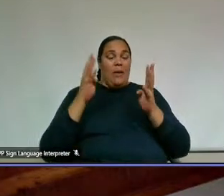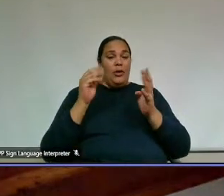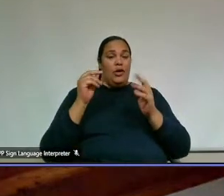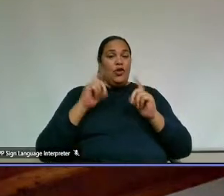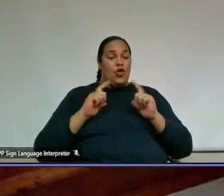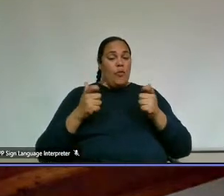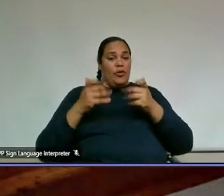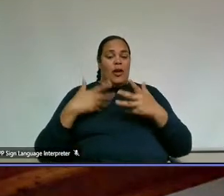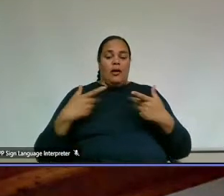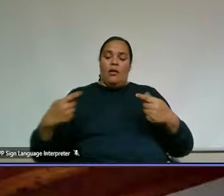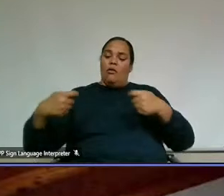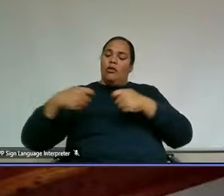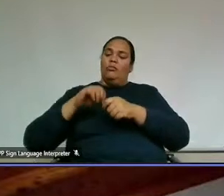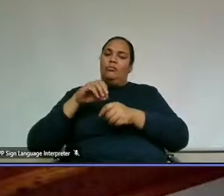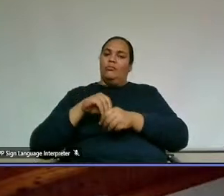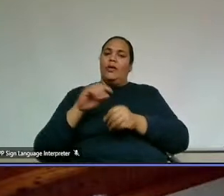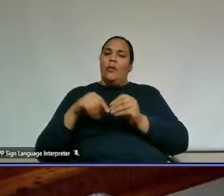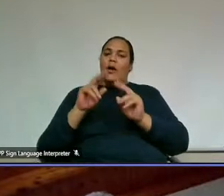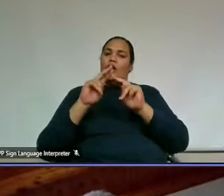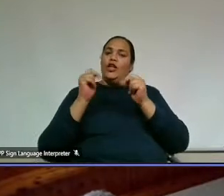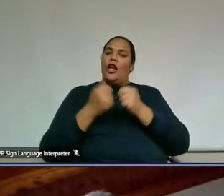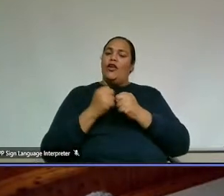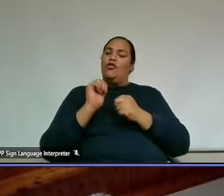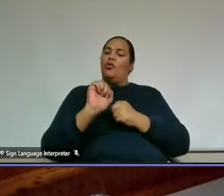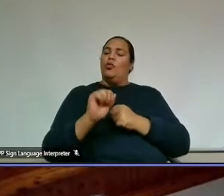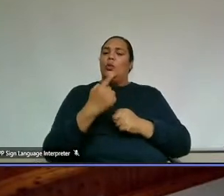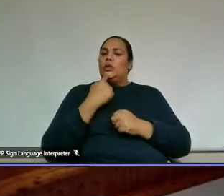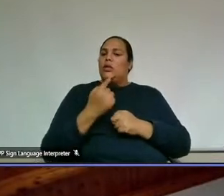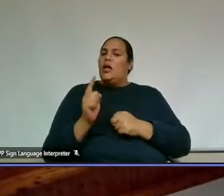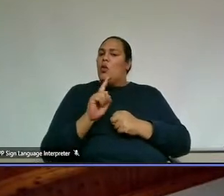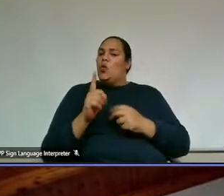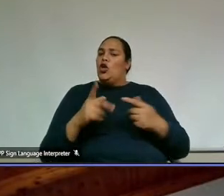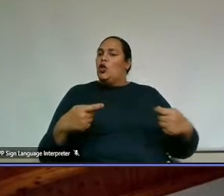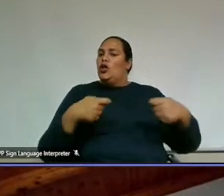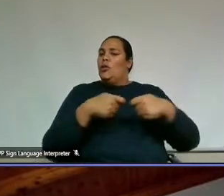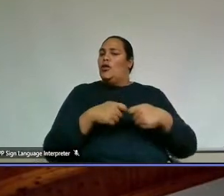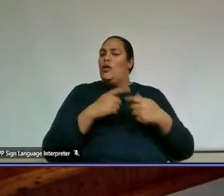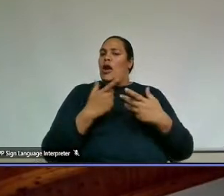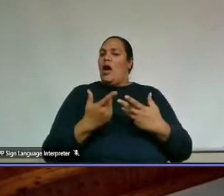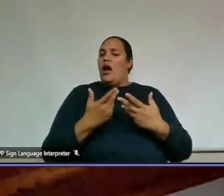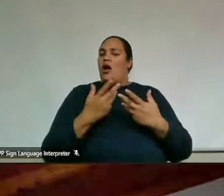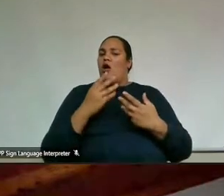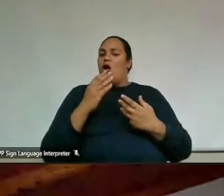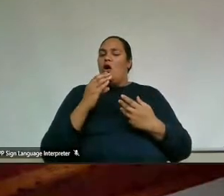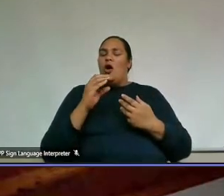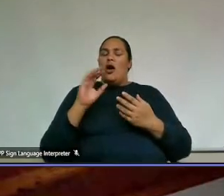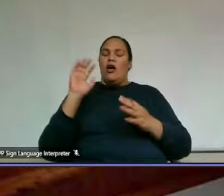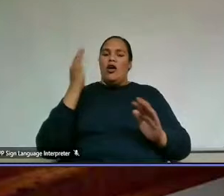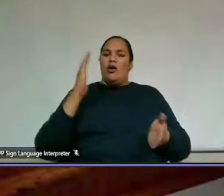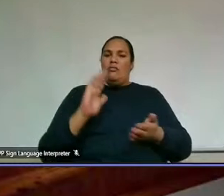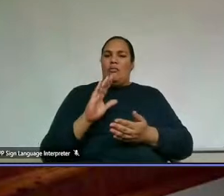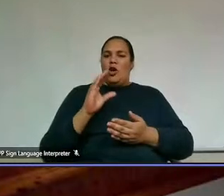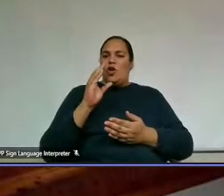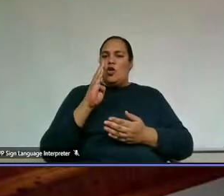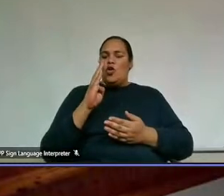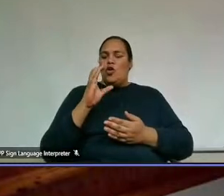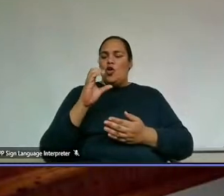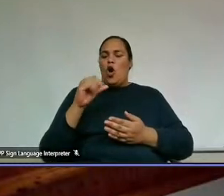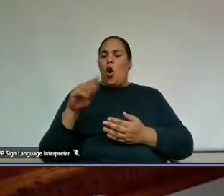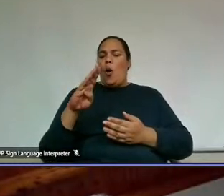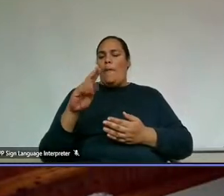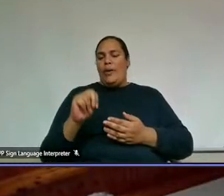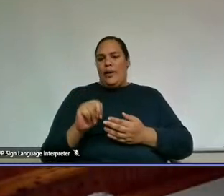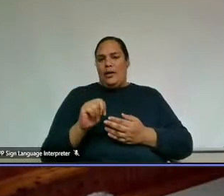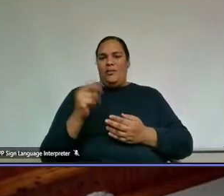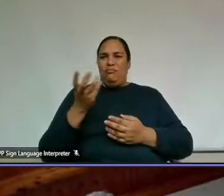our contributions in terms of the nationally determined contribution to carbon reduction. And whilst